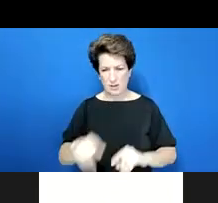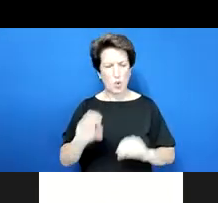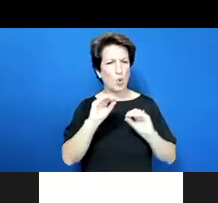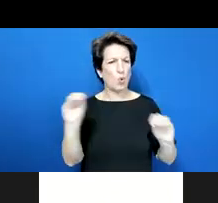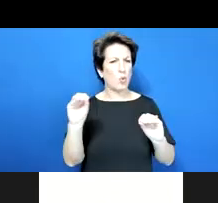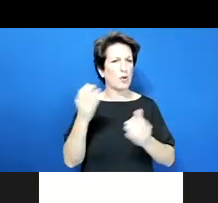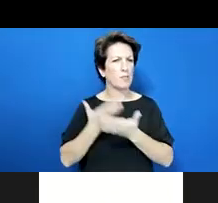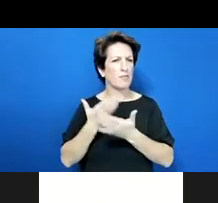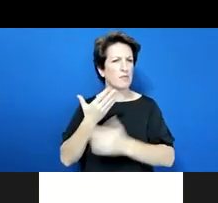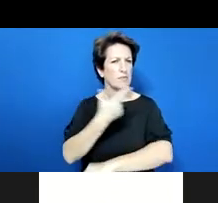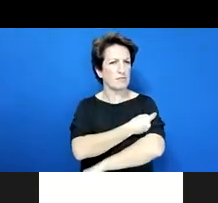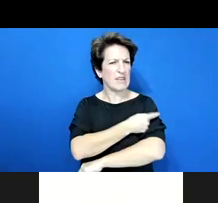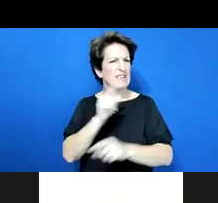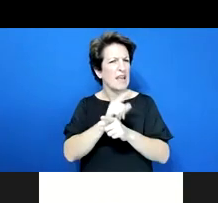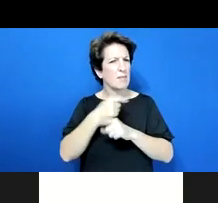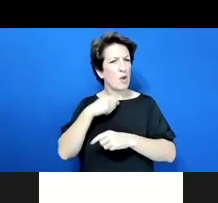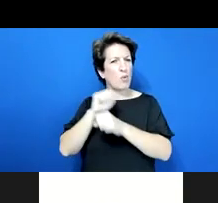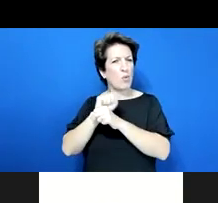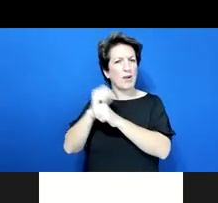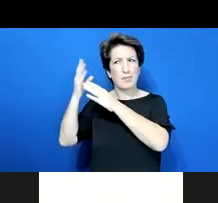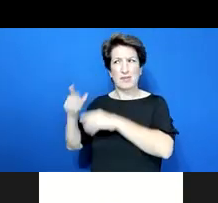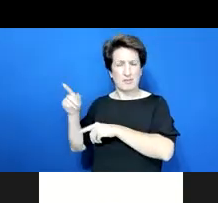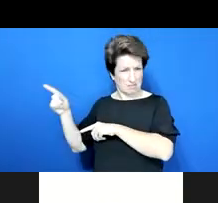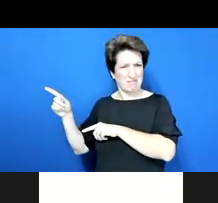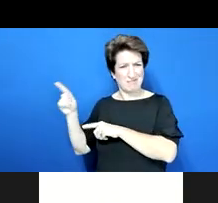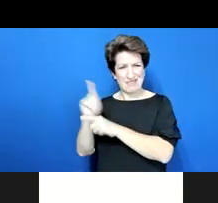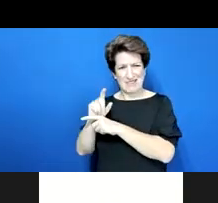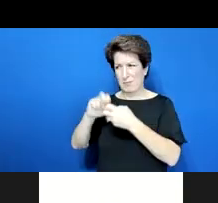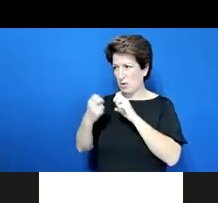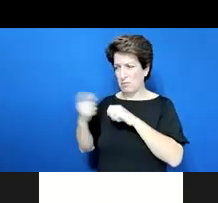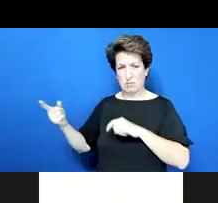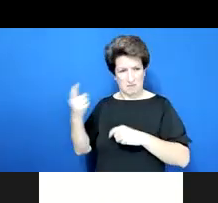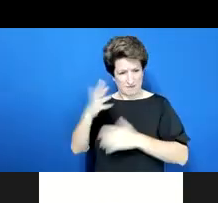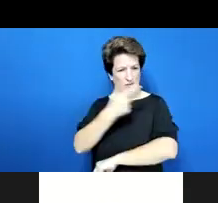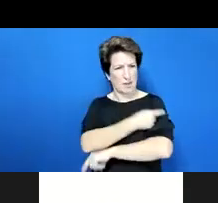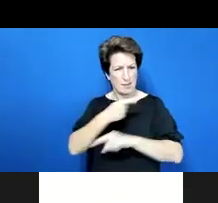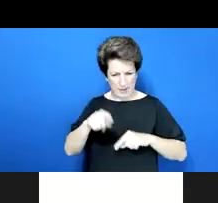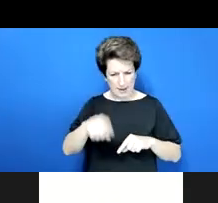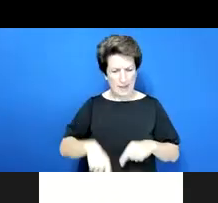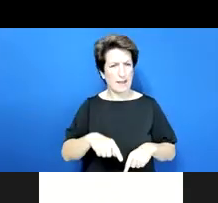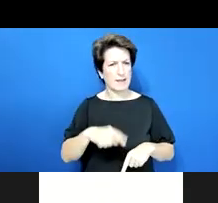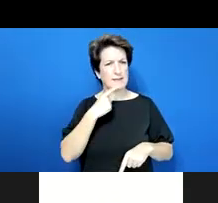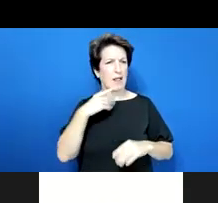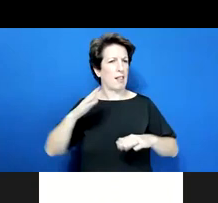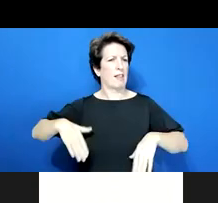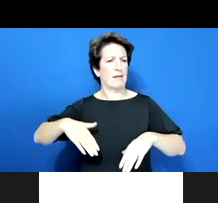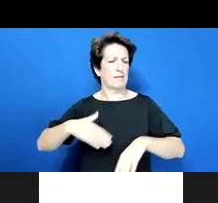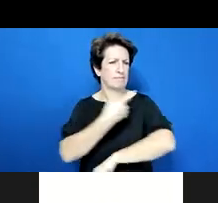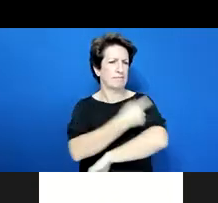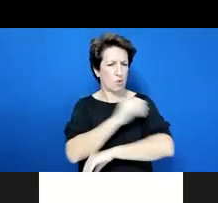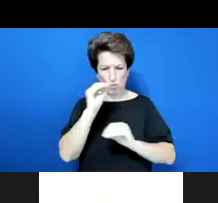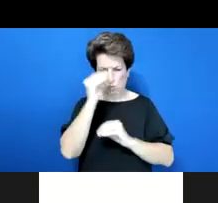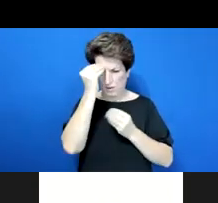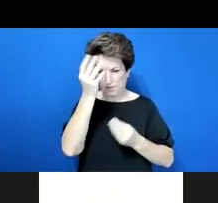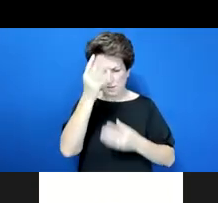my coworker as well. So what should they do? So when you say